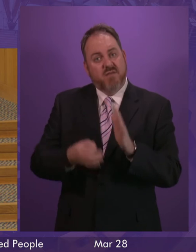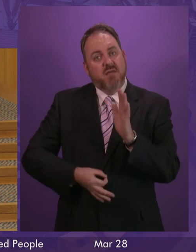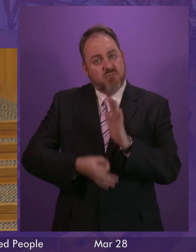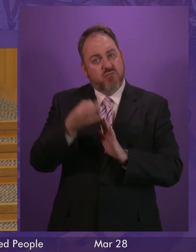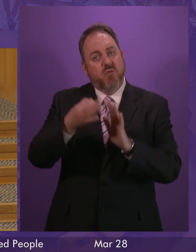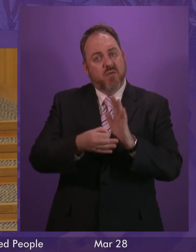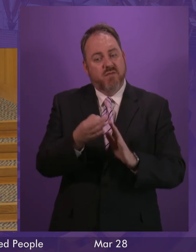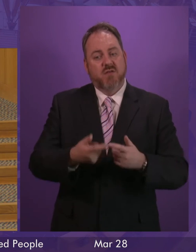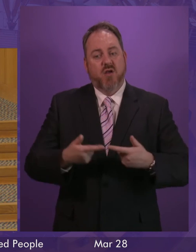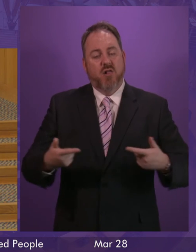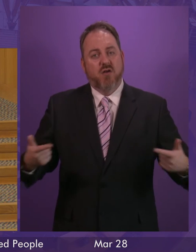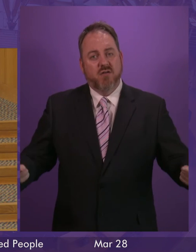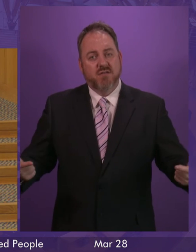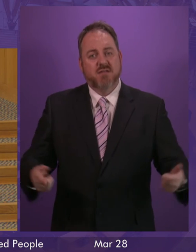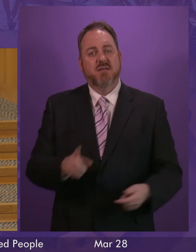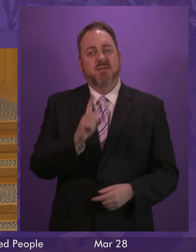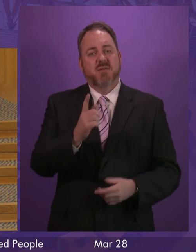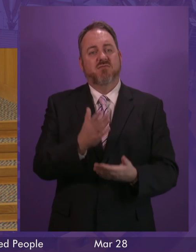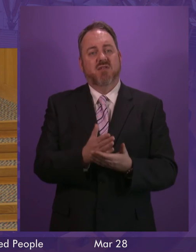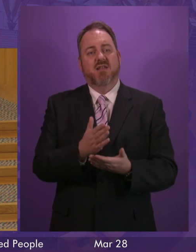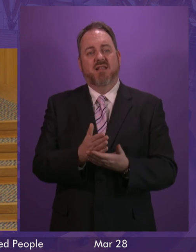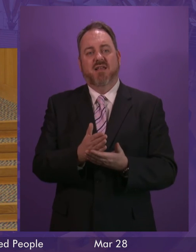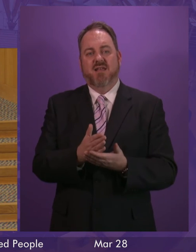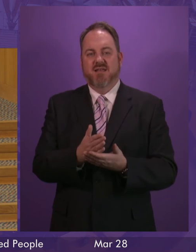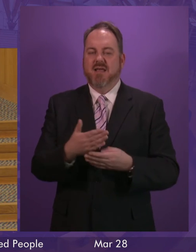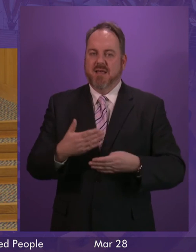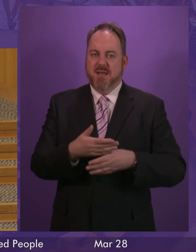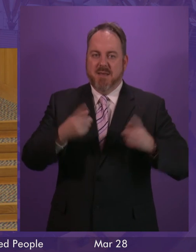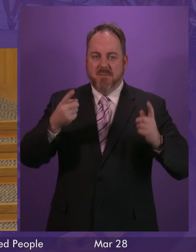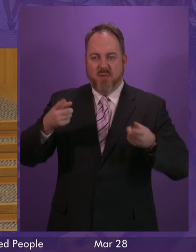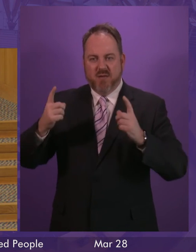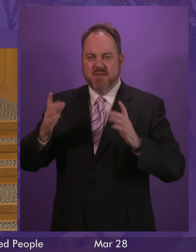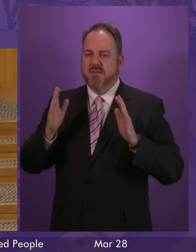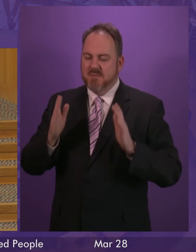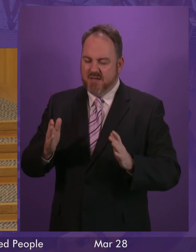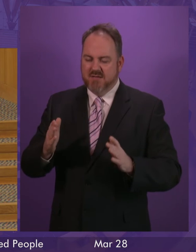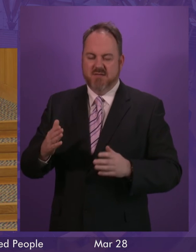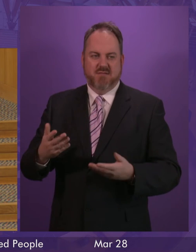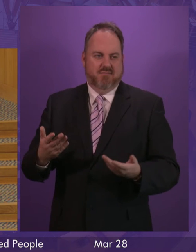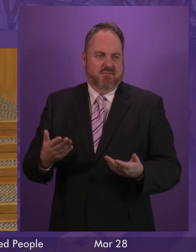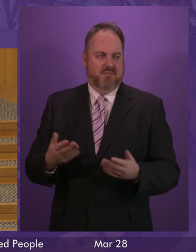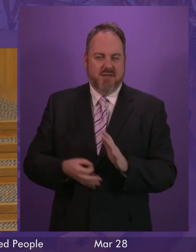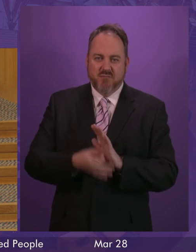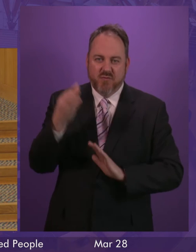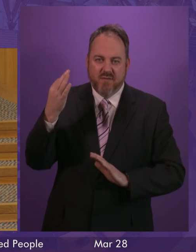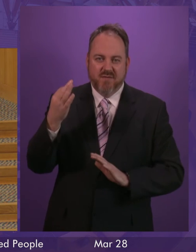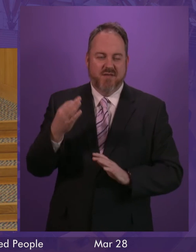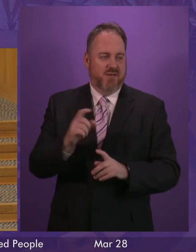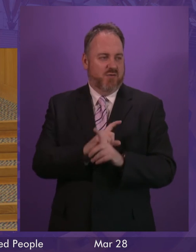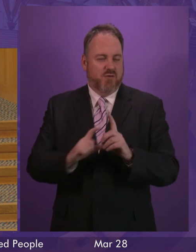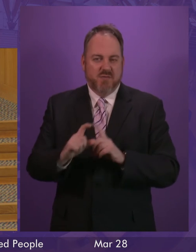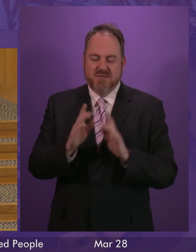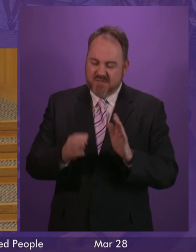for us to go. Government, employers and communities must all play their part to ensure that people with a disability